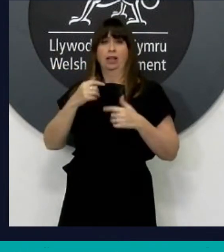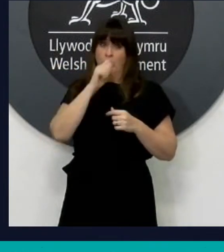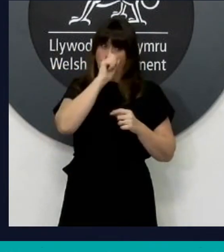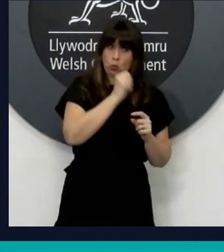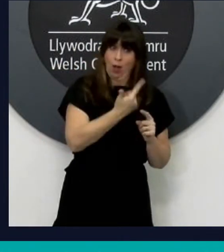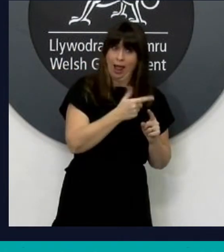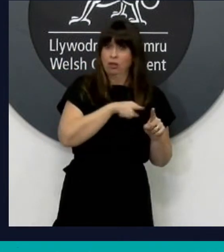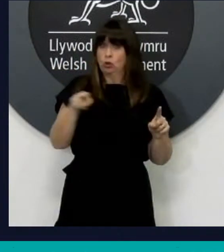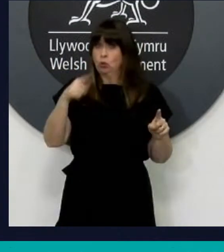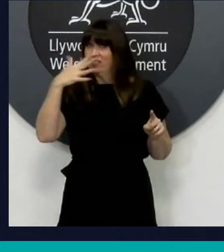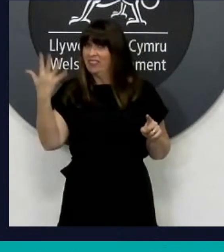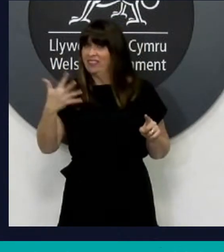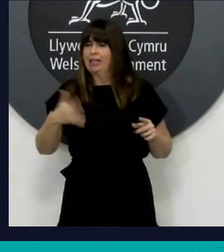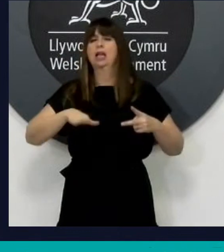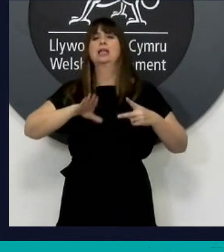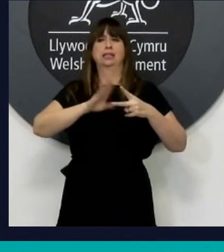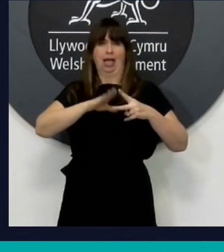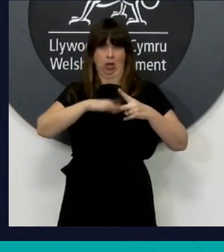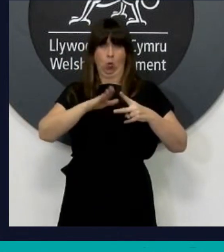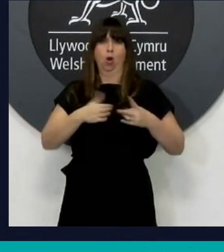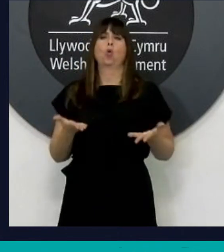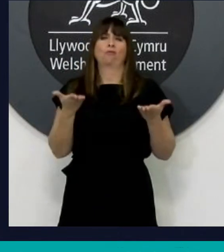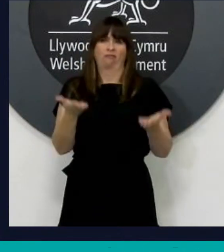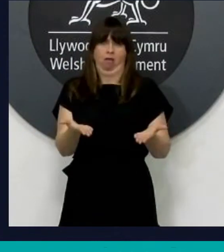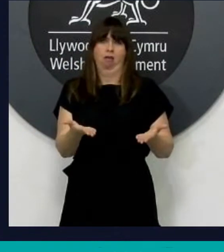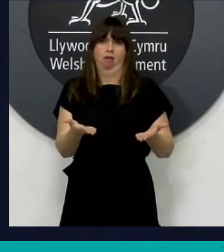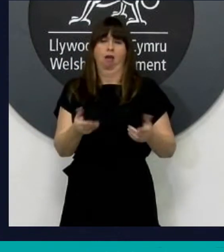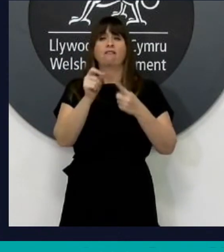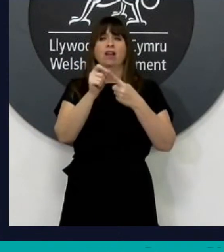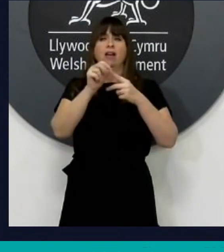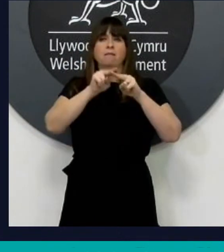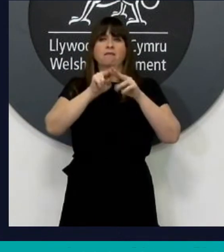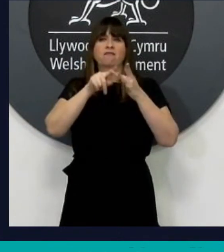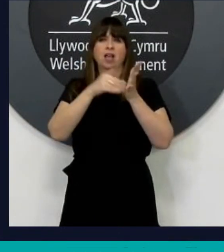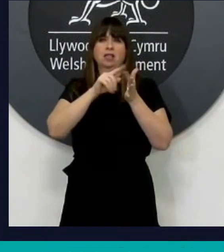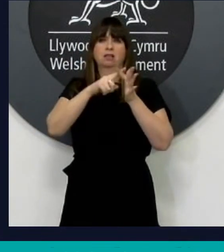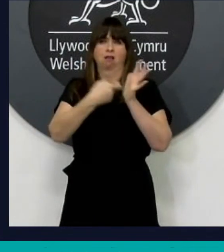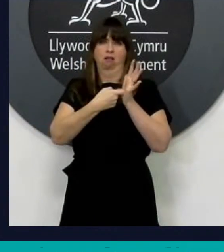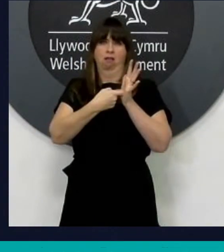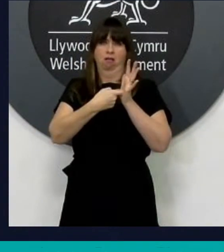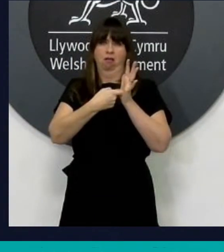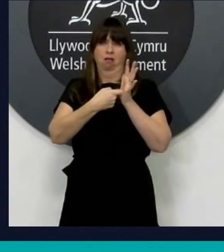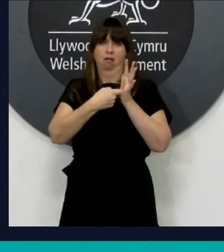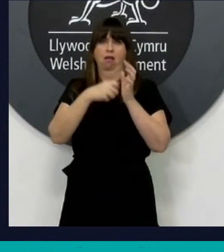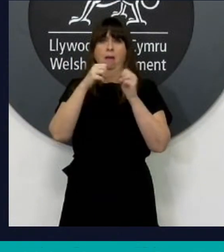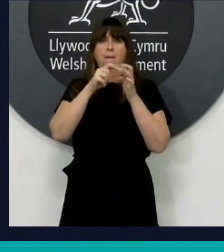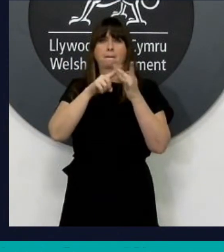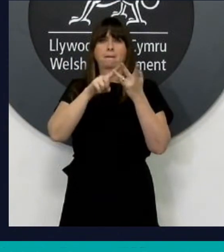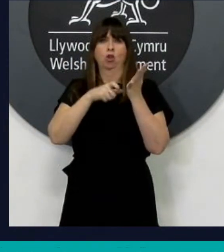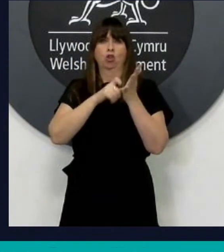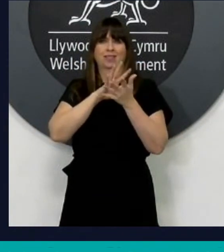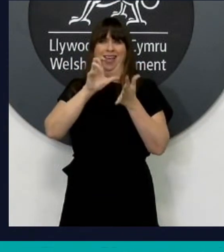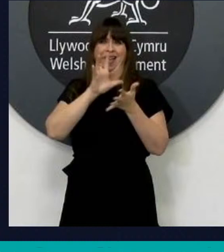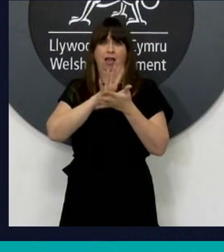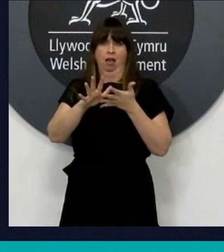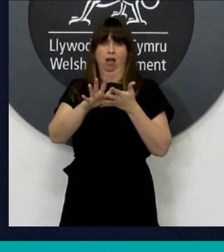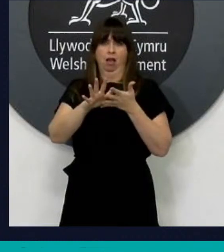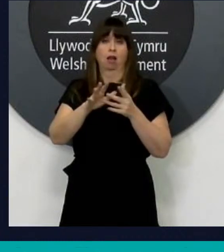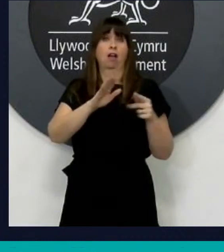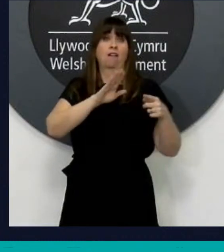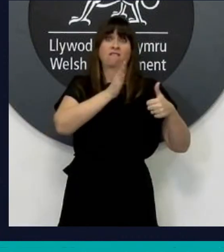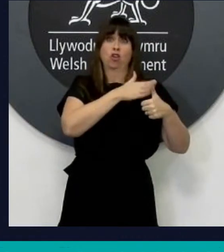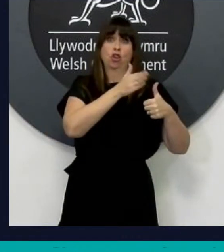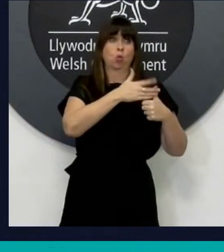12 to 15 year olds are offered a second dose of the Pfizer-BioNTech vaccine at least 12 weeks after their